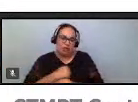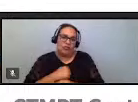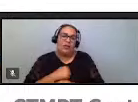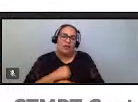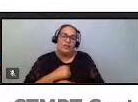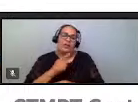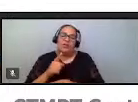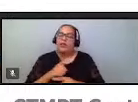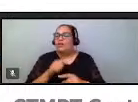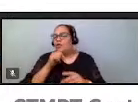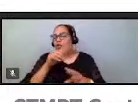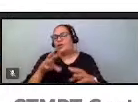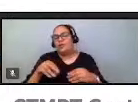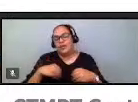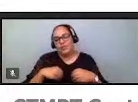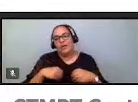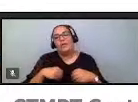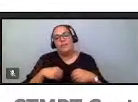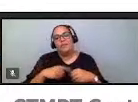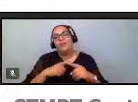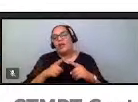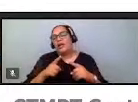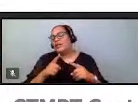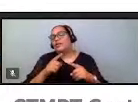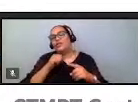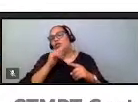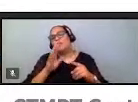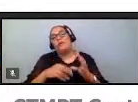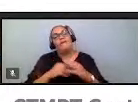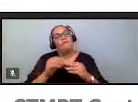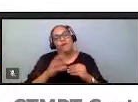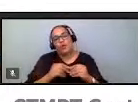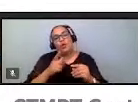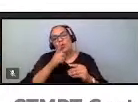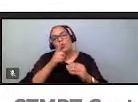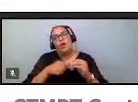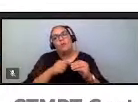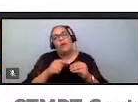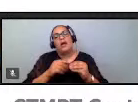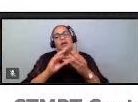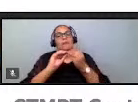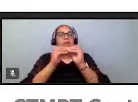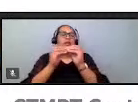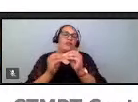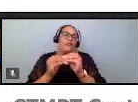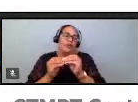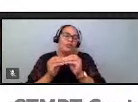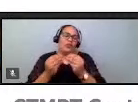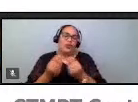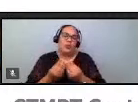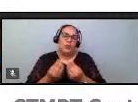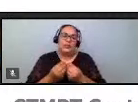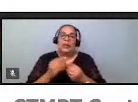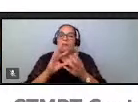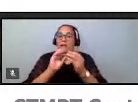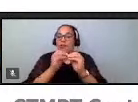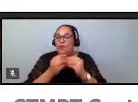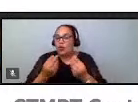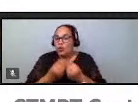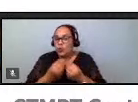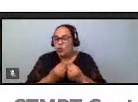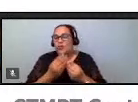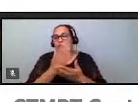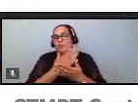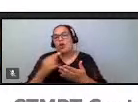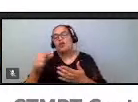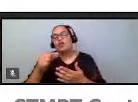that is unacceptable and it's not yes it's not just fruit we're talking manufactured goods manufactured goods is part of our